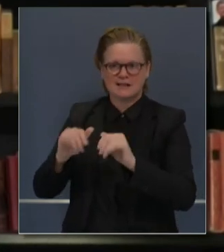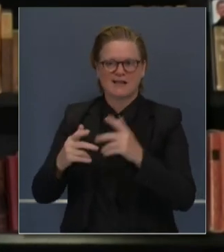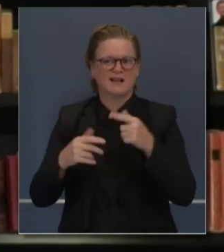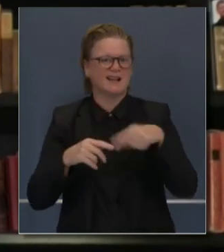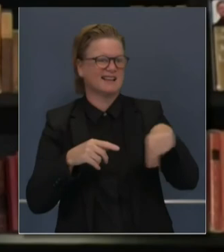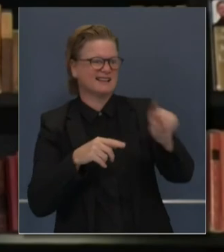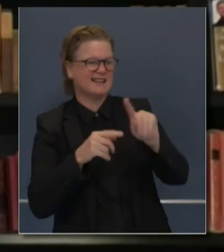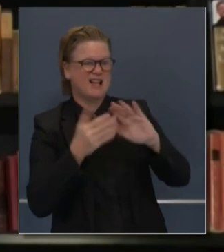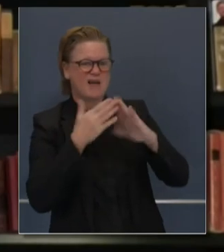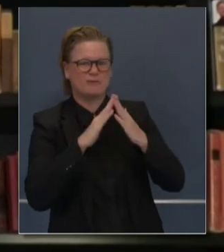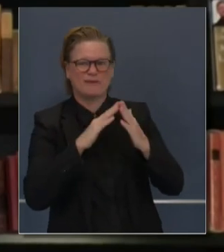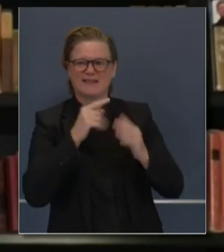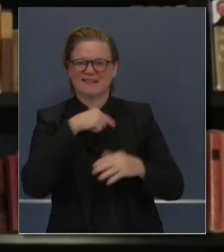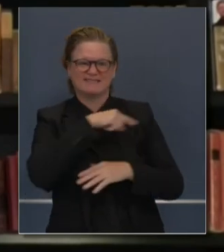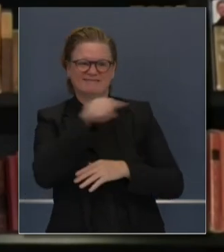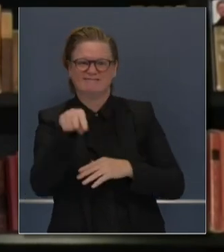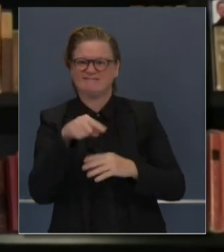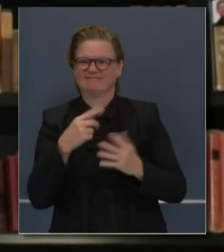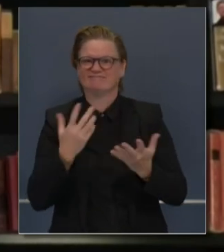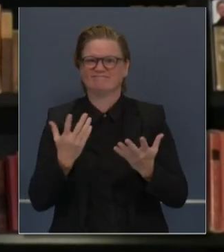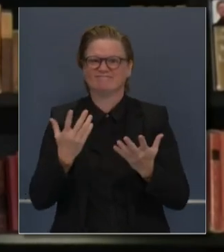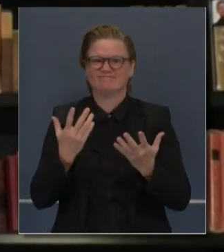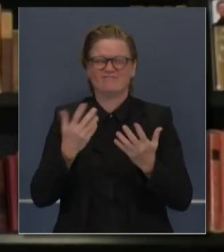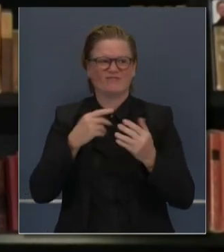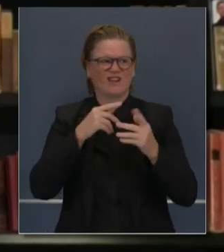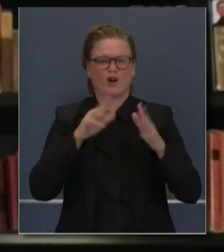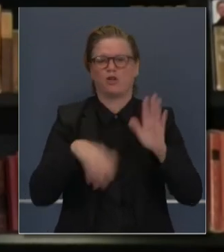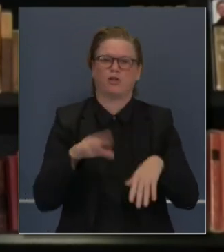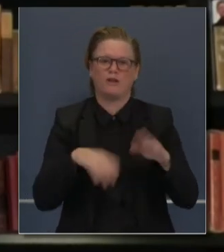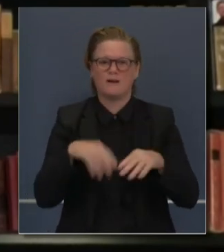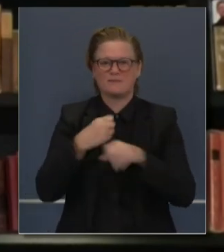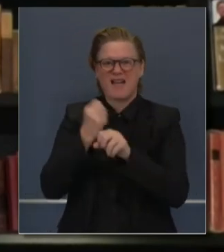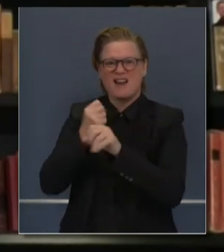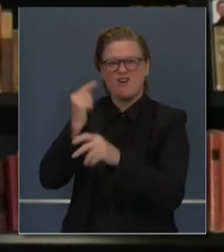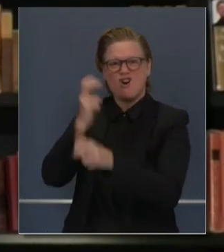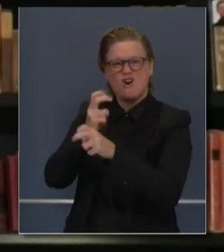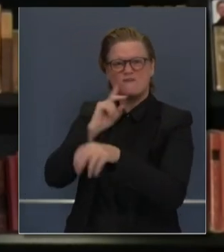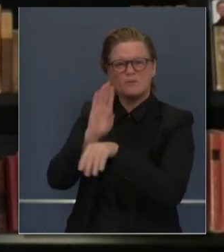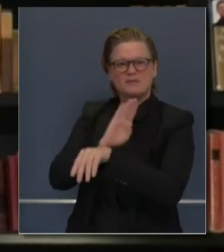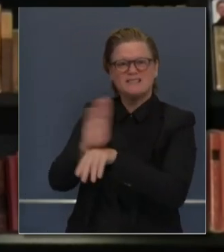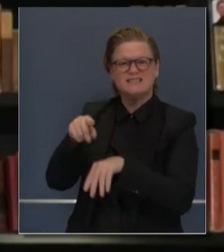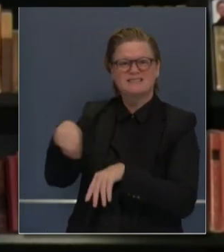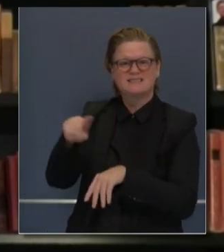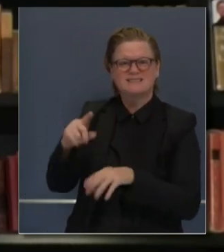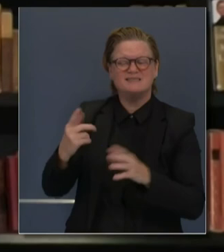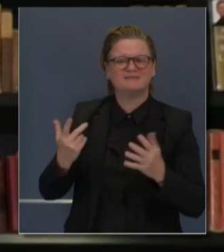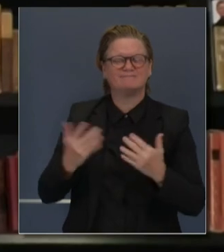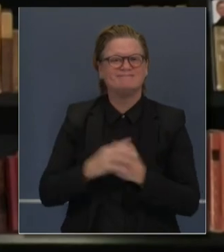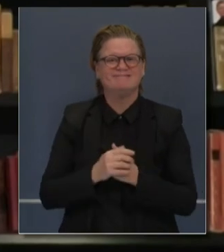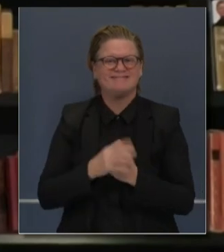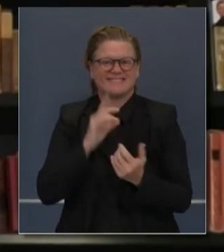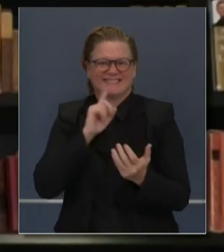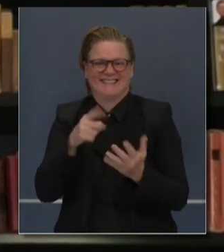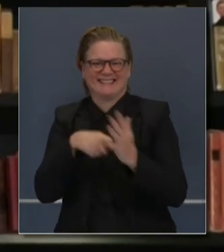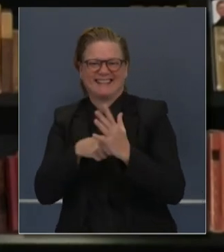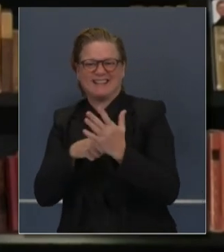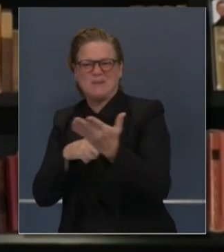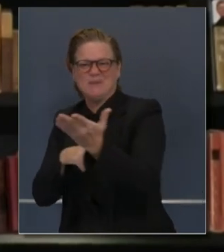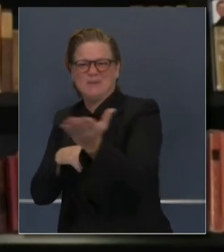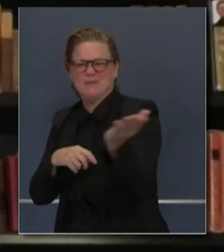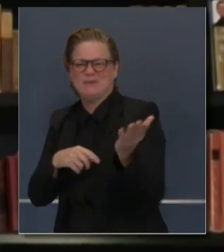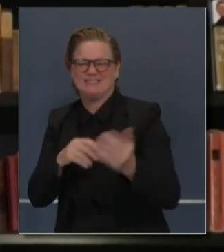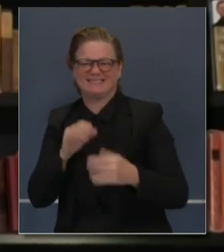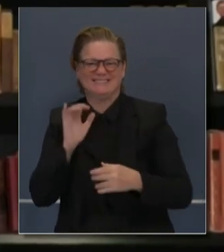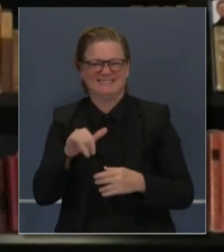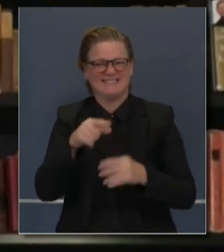the level of connection association with the rules so that they're meaningful to anybody. So